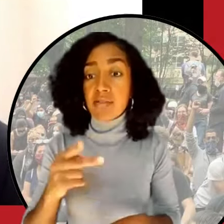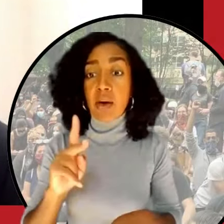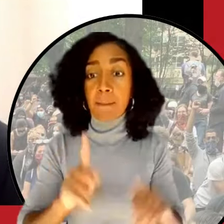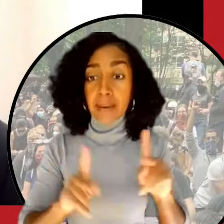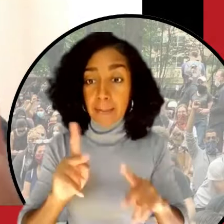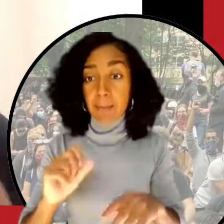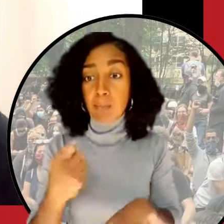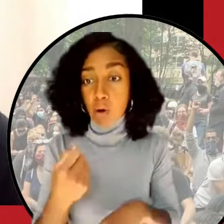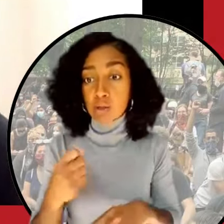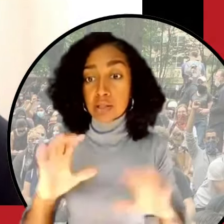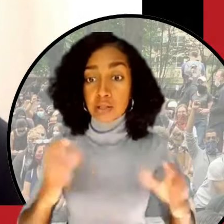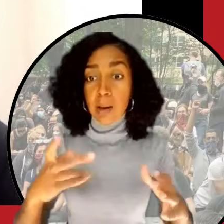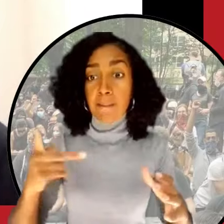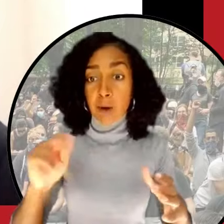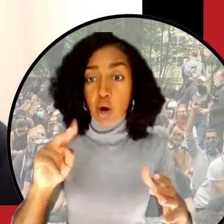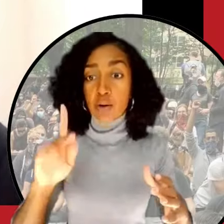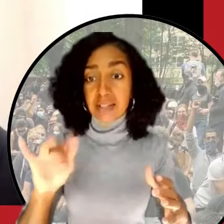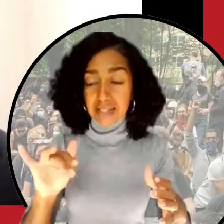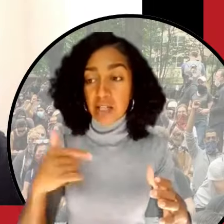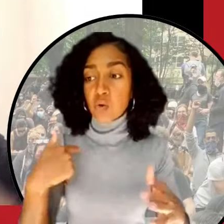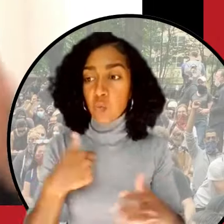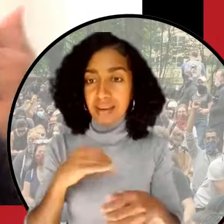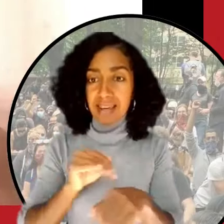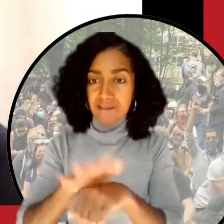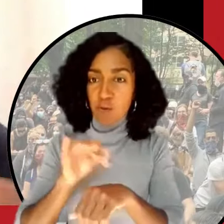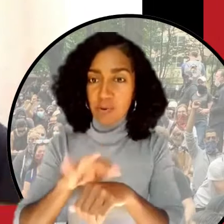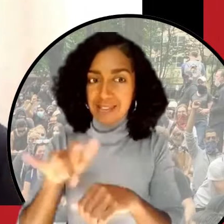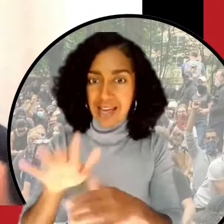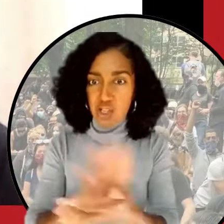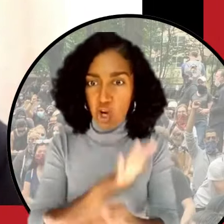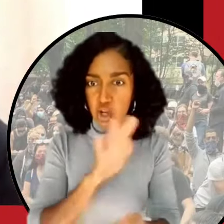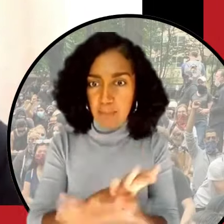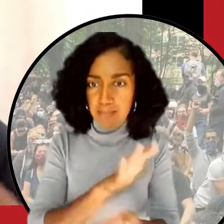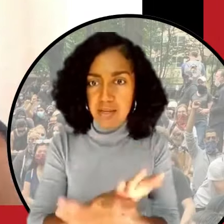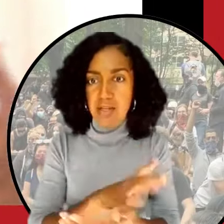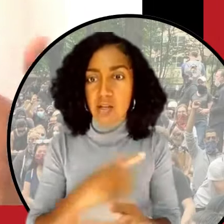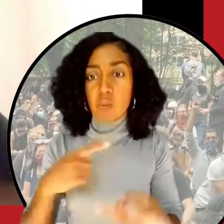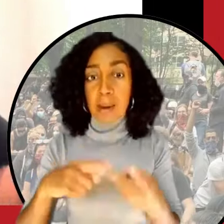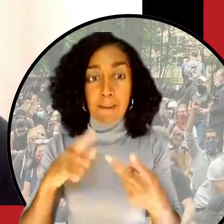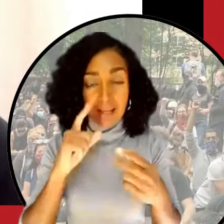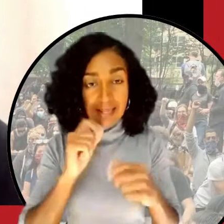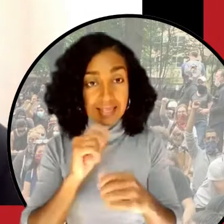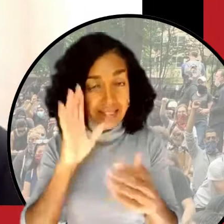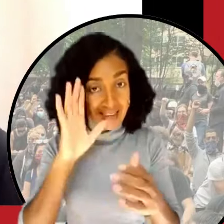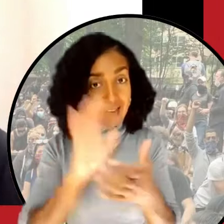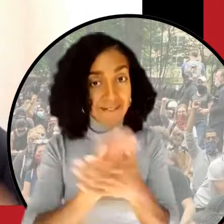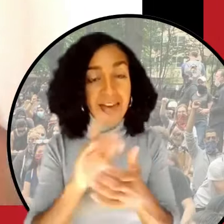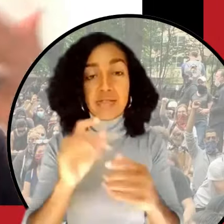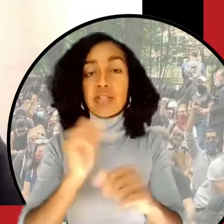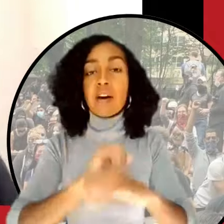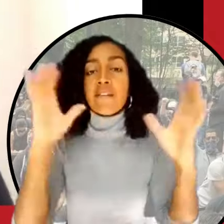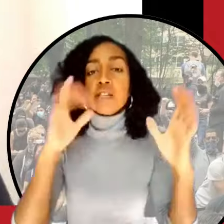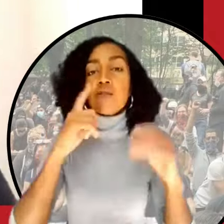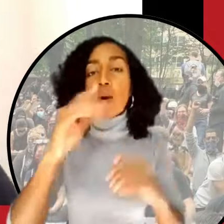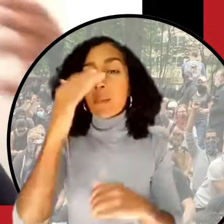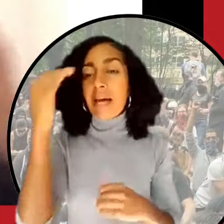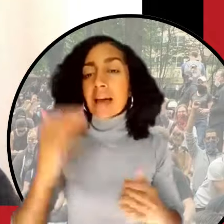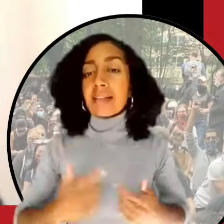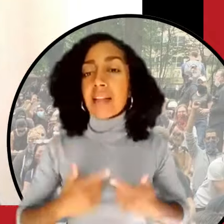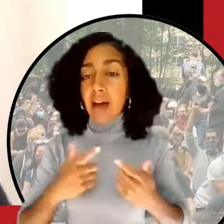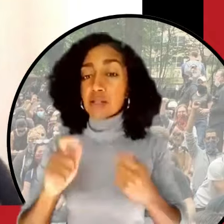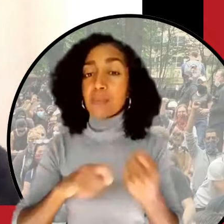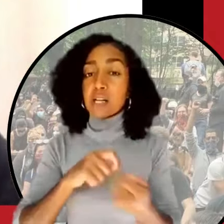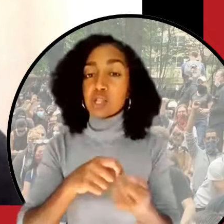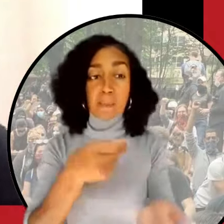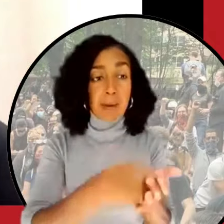we represent on this call, influence that document. We believe in the vision for Black Lives, and very particularly in the demand around divestment from